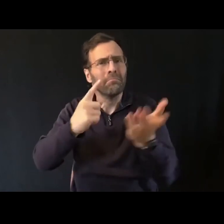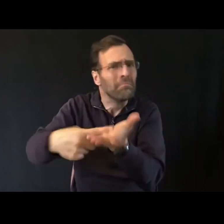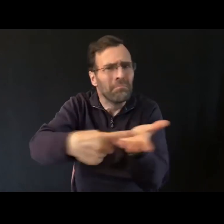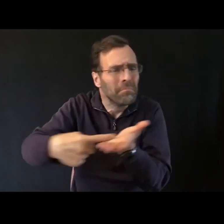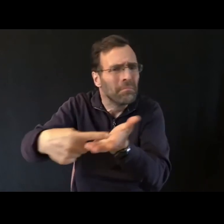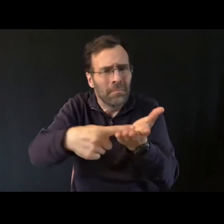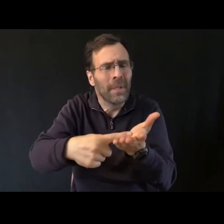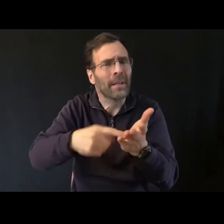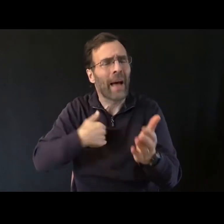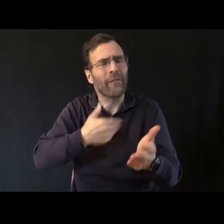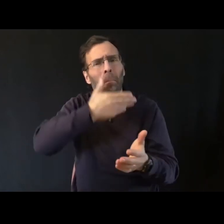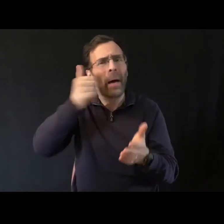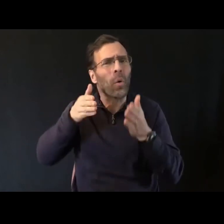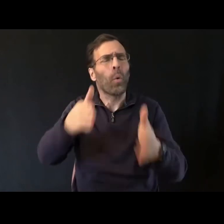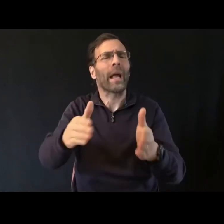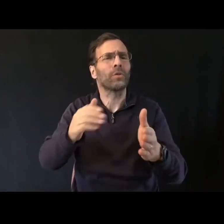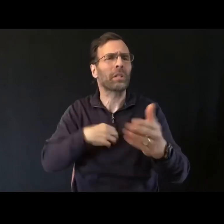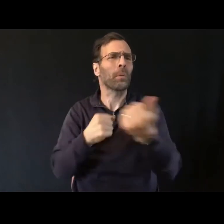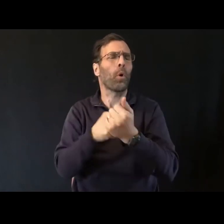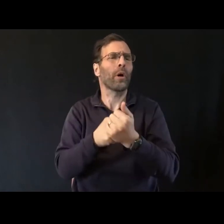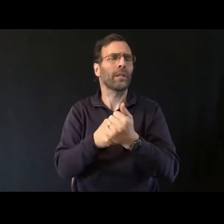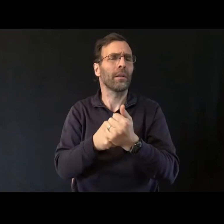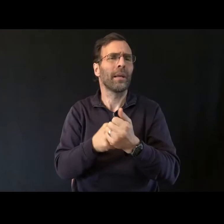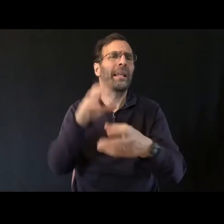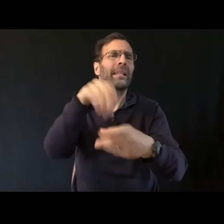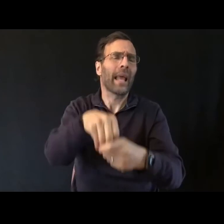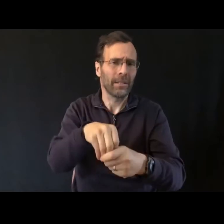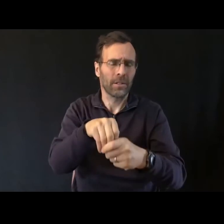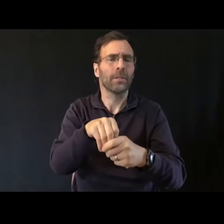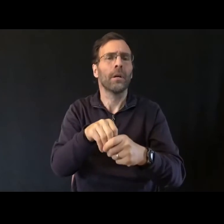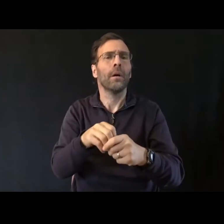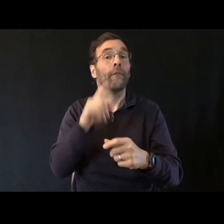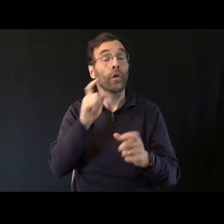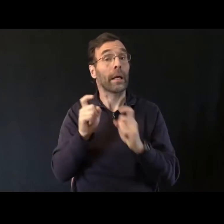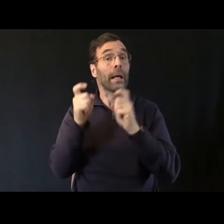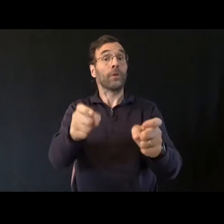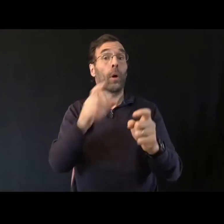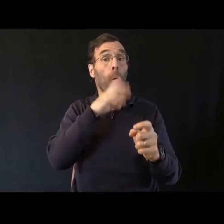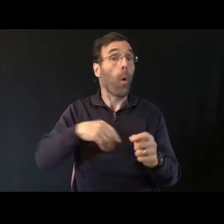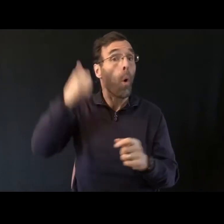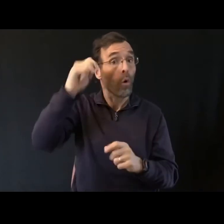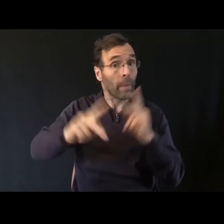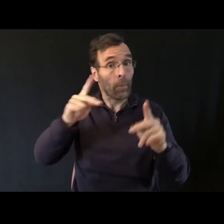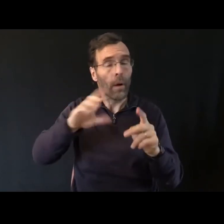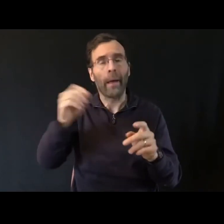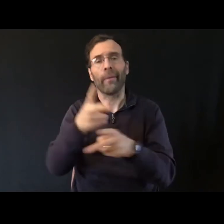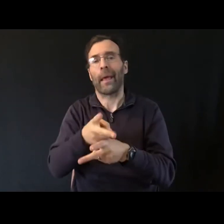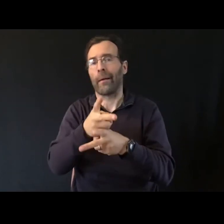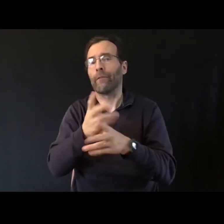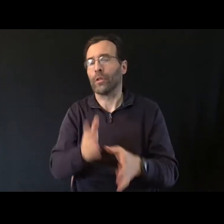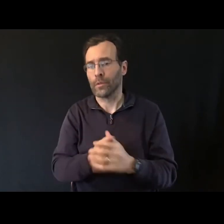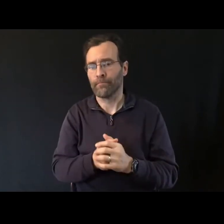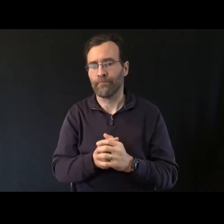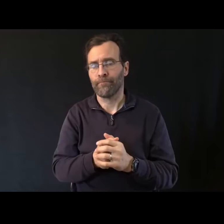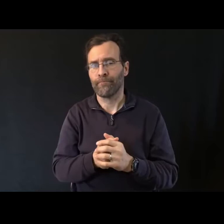can support, engage with, and create opportunities for the contributions of older people and their caregivers. Let's